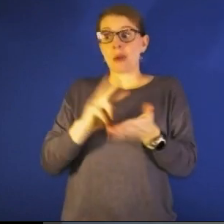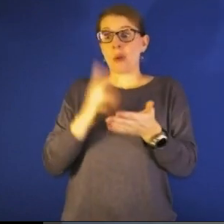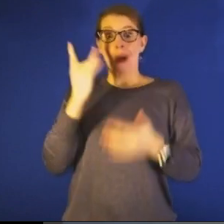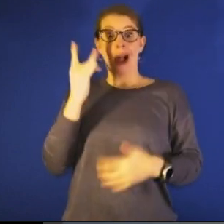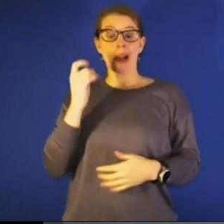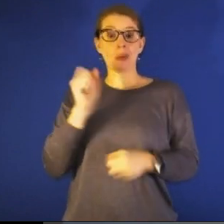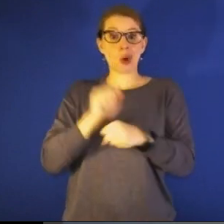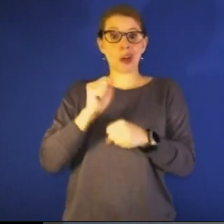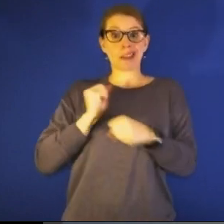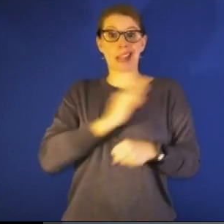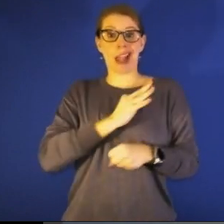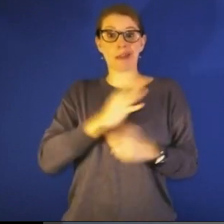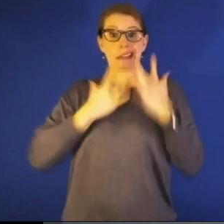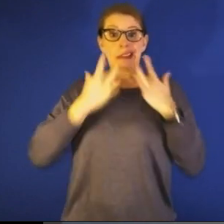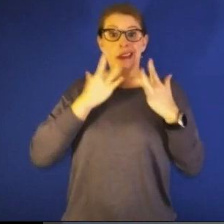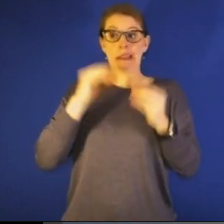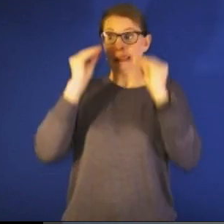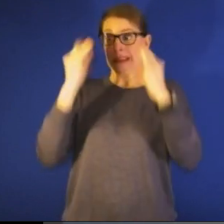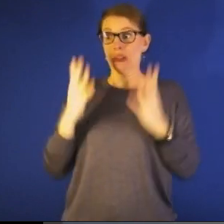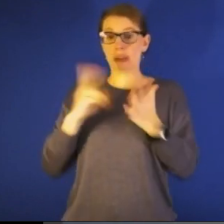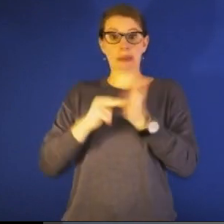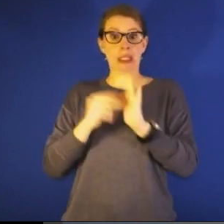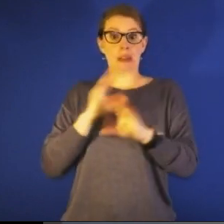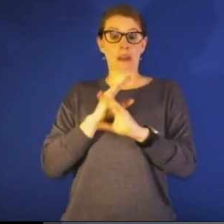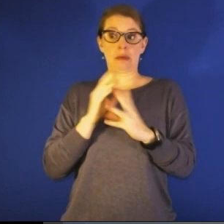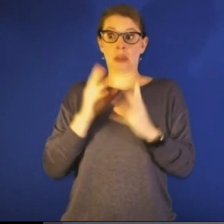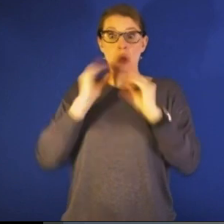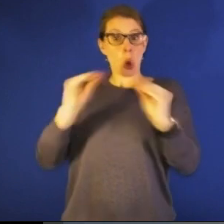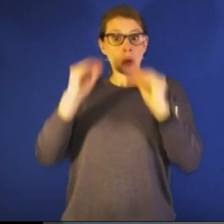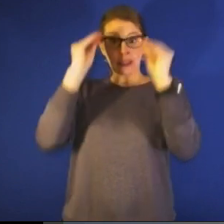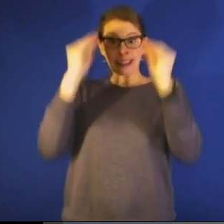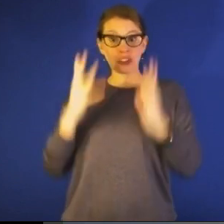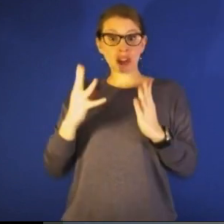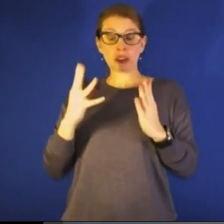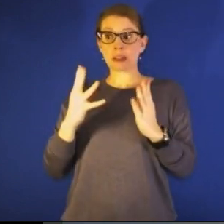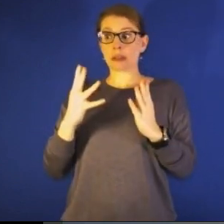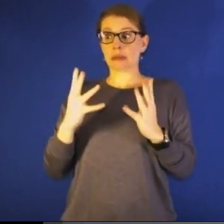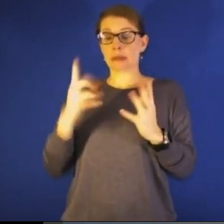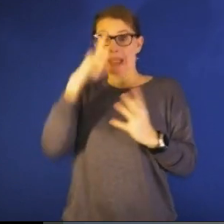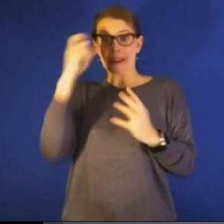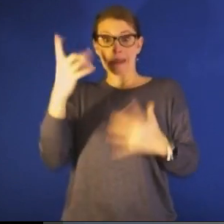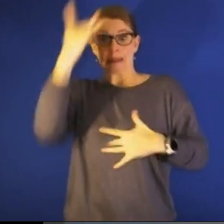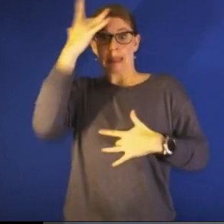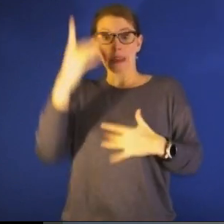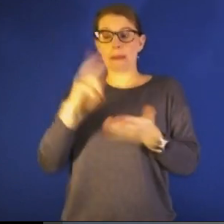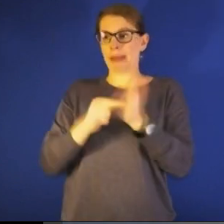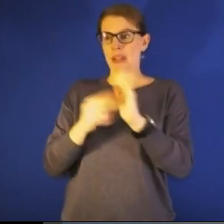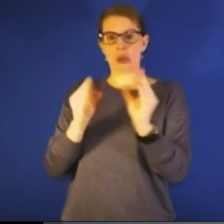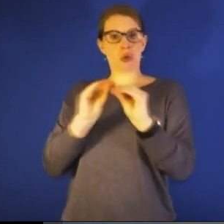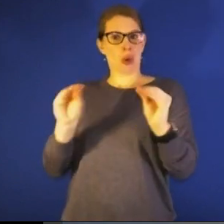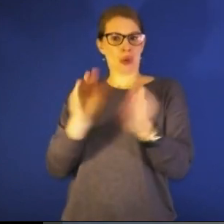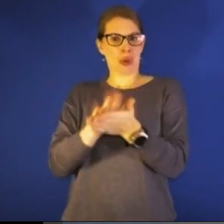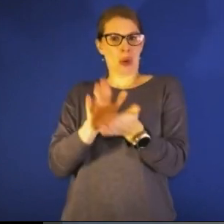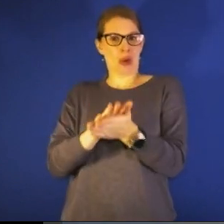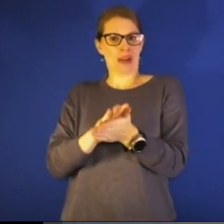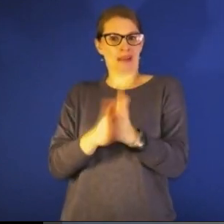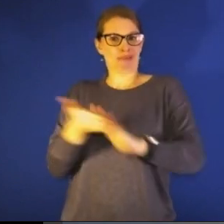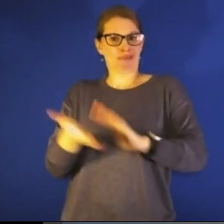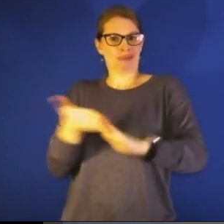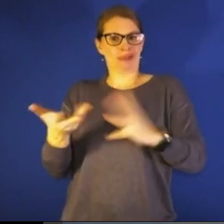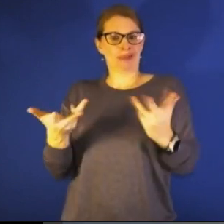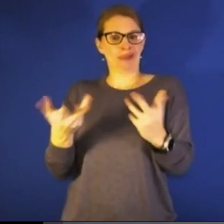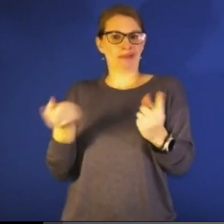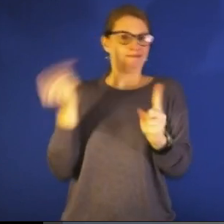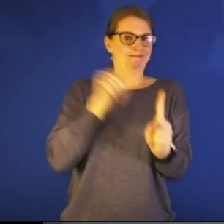When you don't have teachers, you can't have school, and if your teachers are out sick, you can't have school. So it all goes